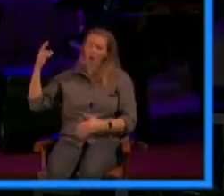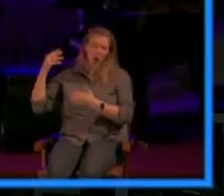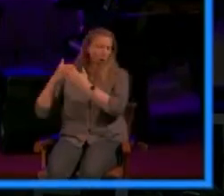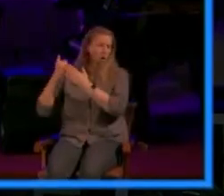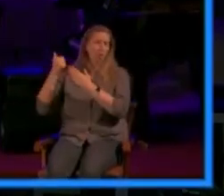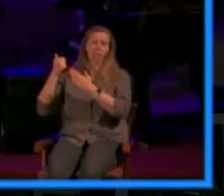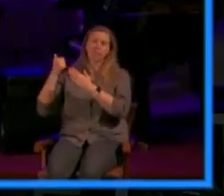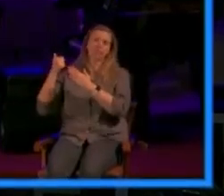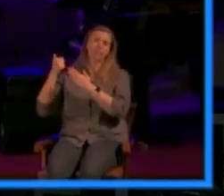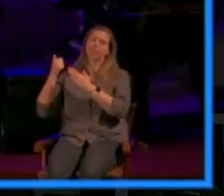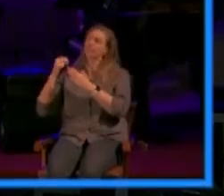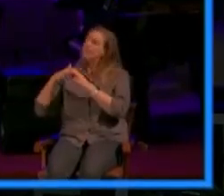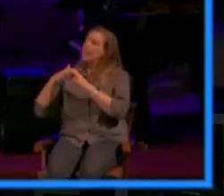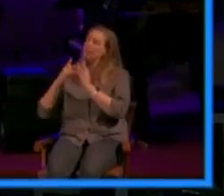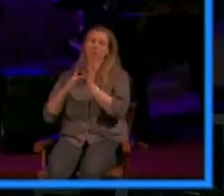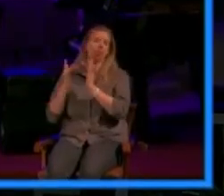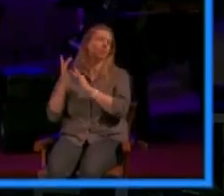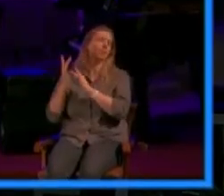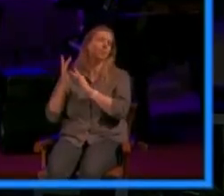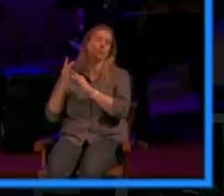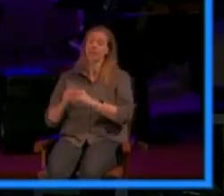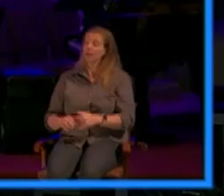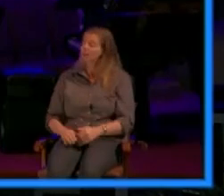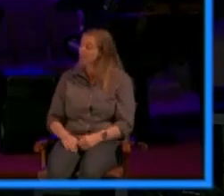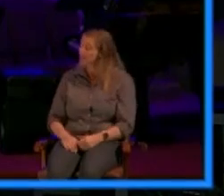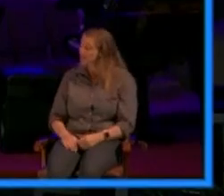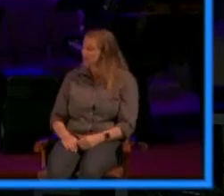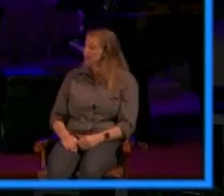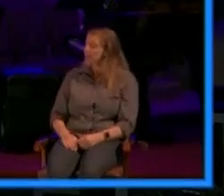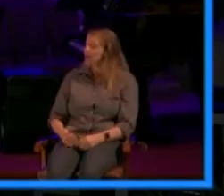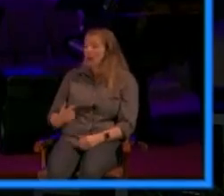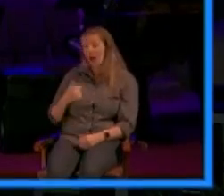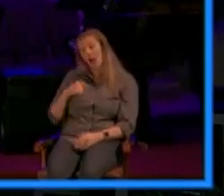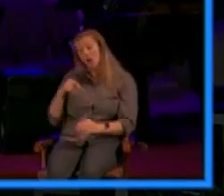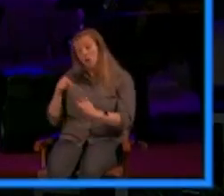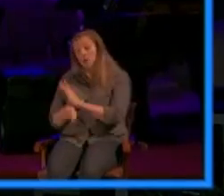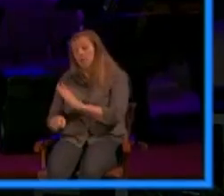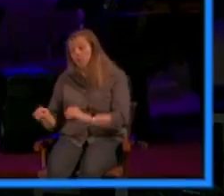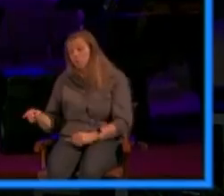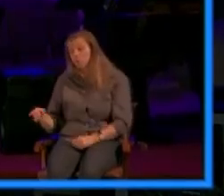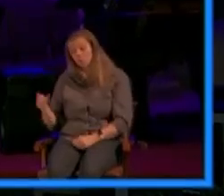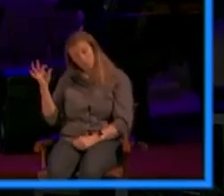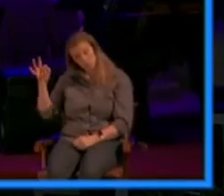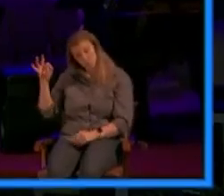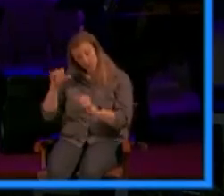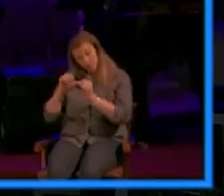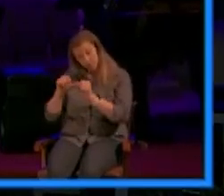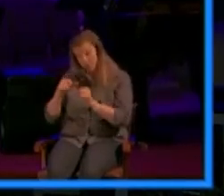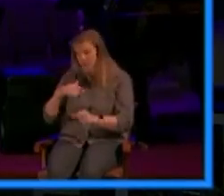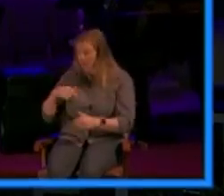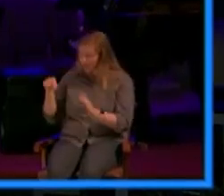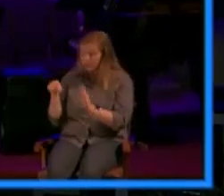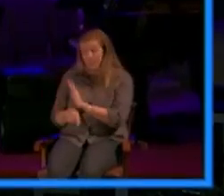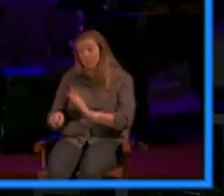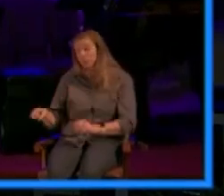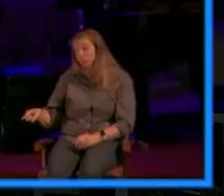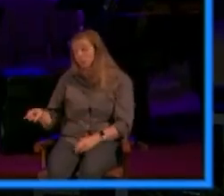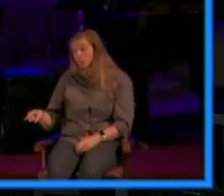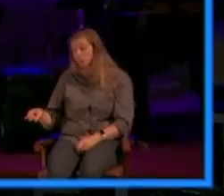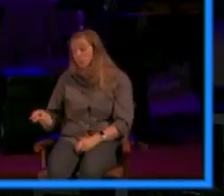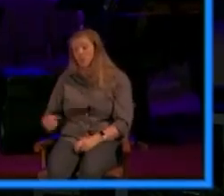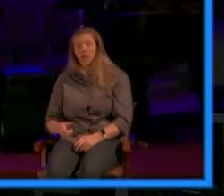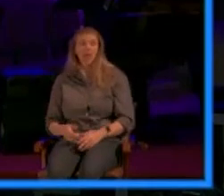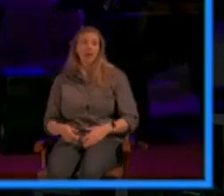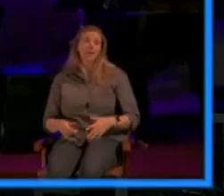Jesus. And then he finally said, I'm going to take away your life. I'll kill you, which was a real possibility. And he said, well, if